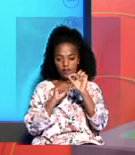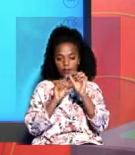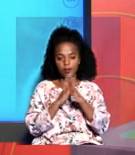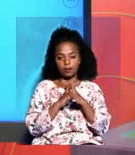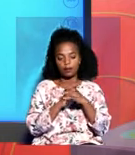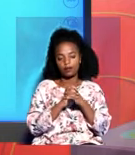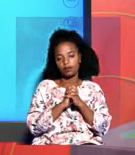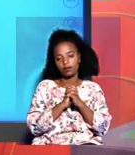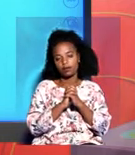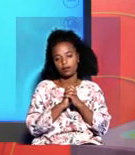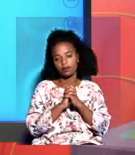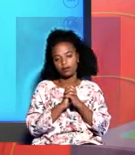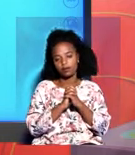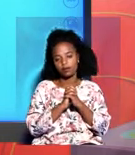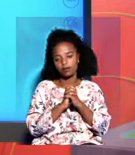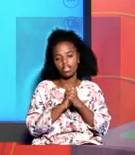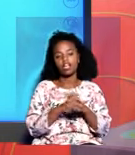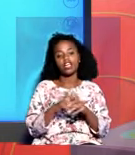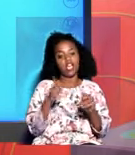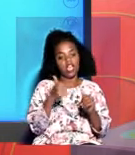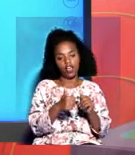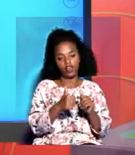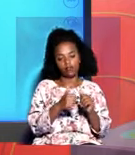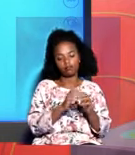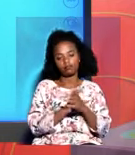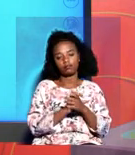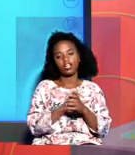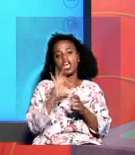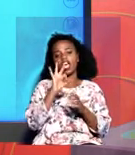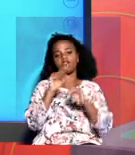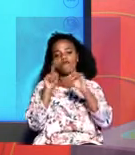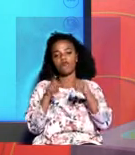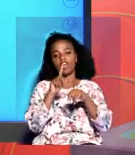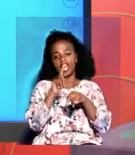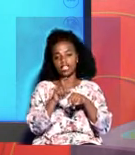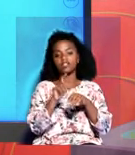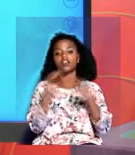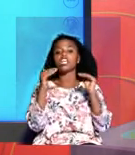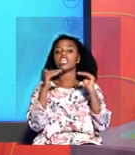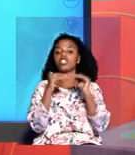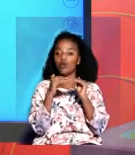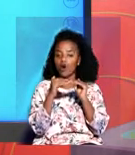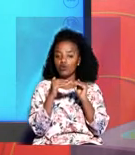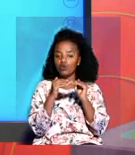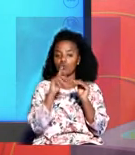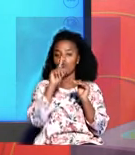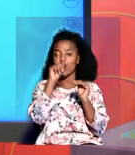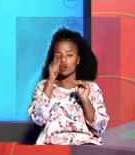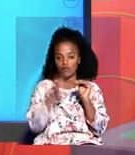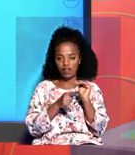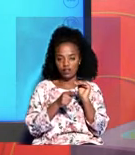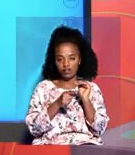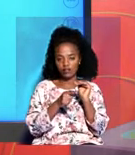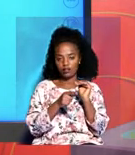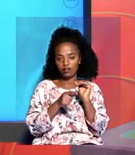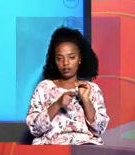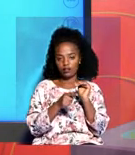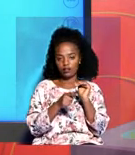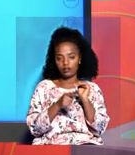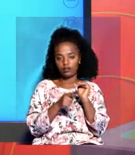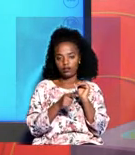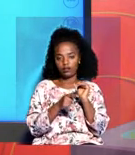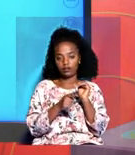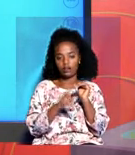A, f of x is equal to 1 over